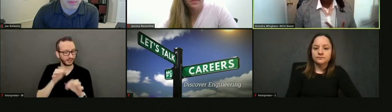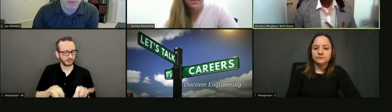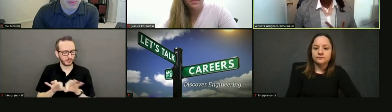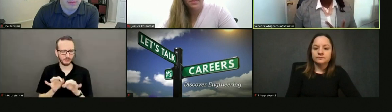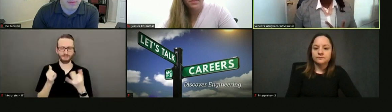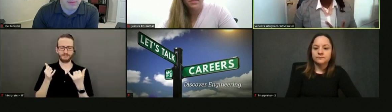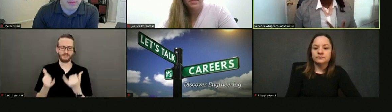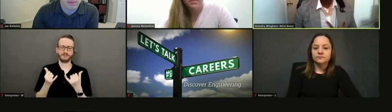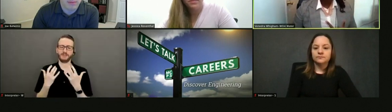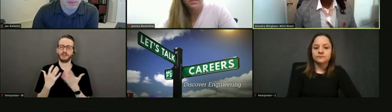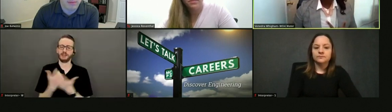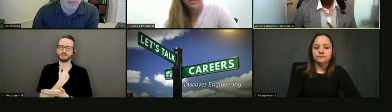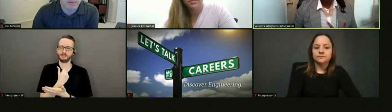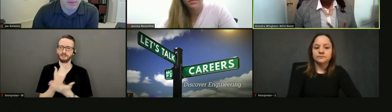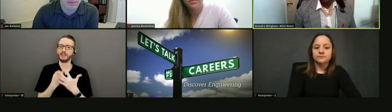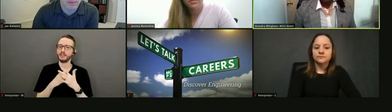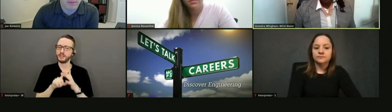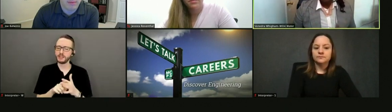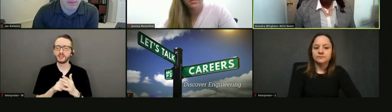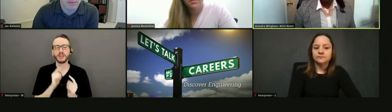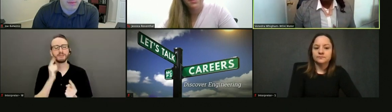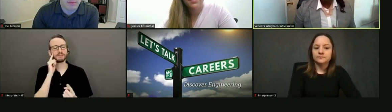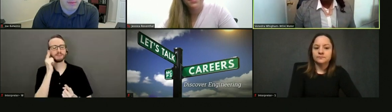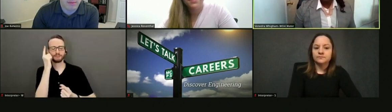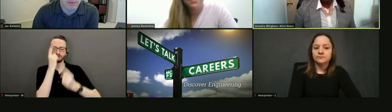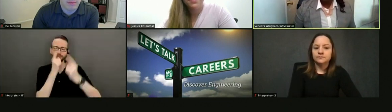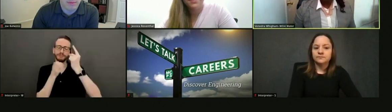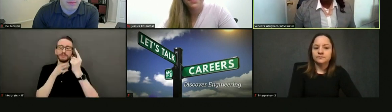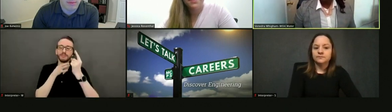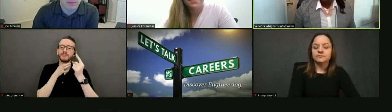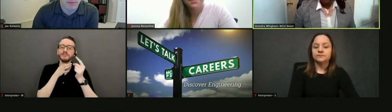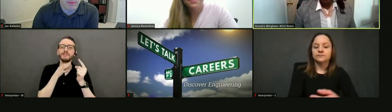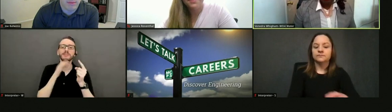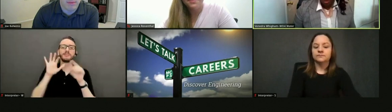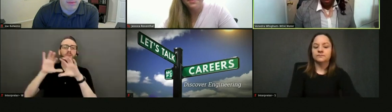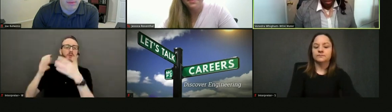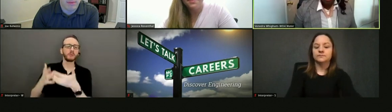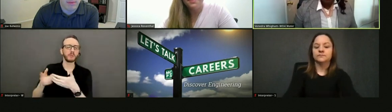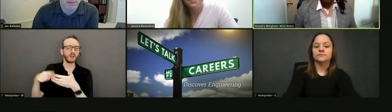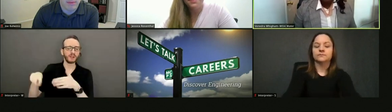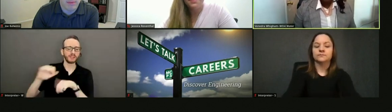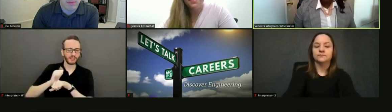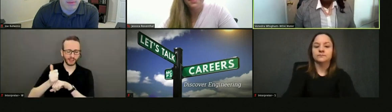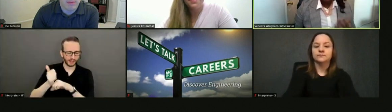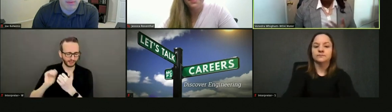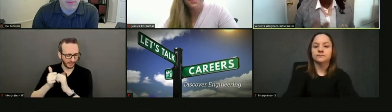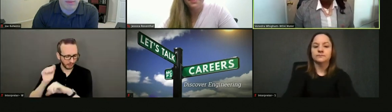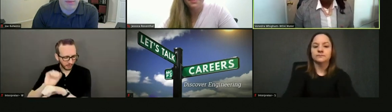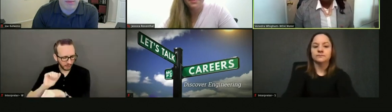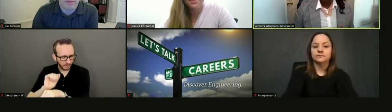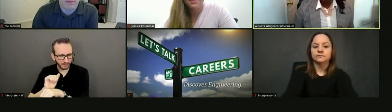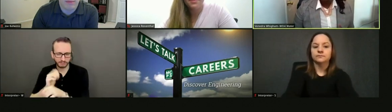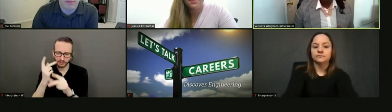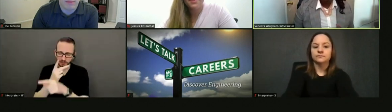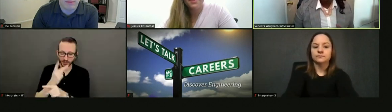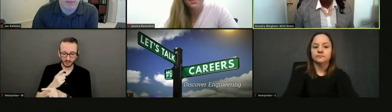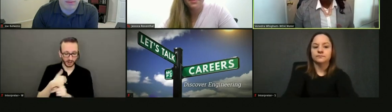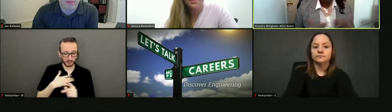start wondering what's going on in the world and understanding what you like. I